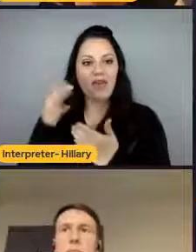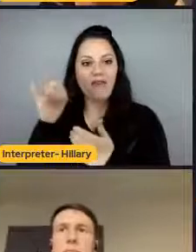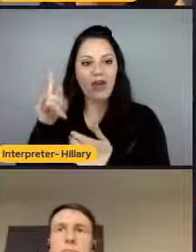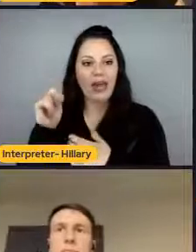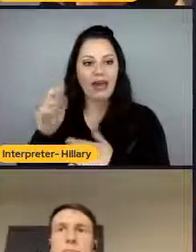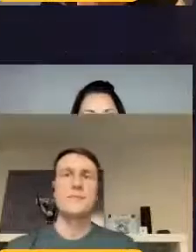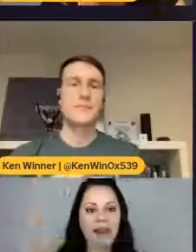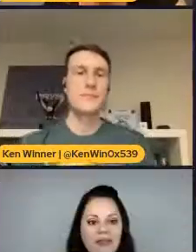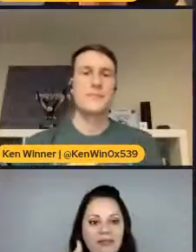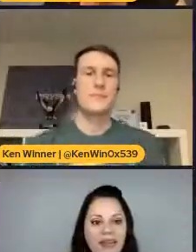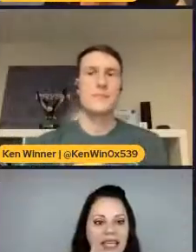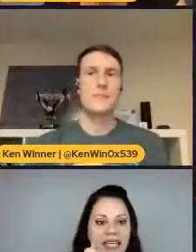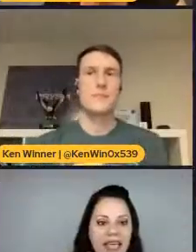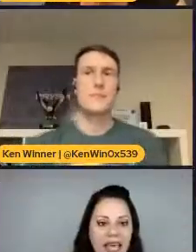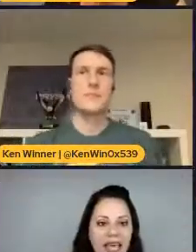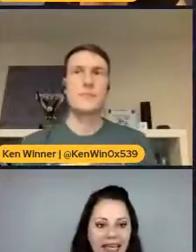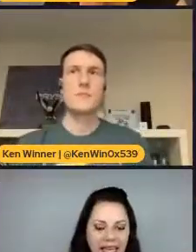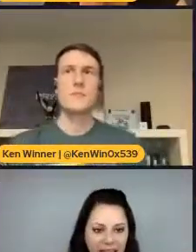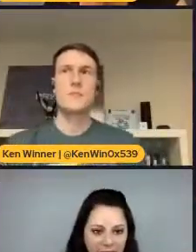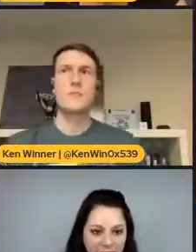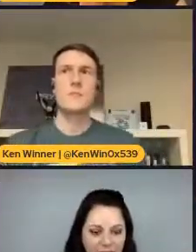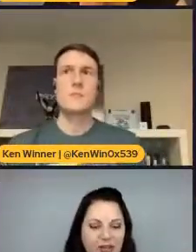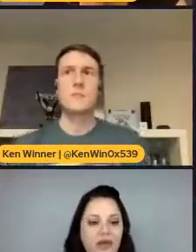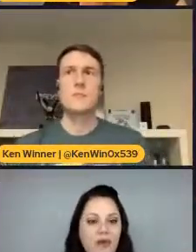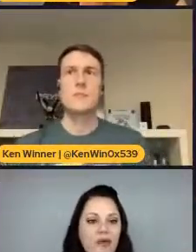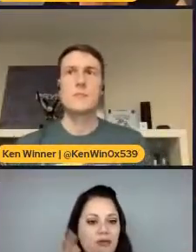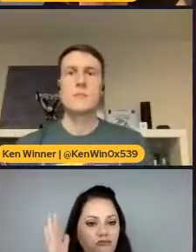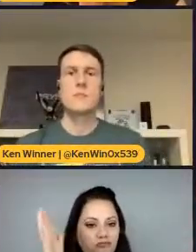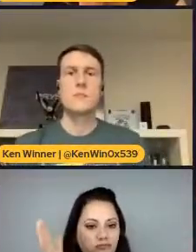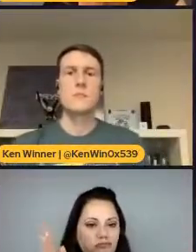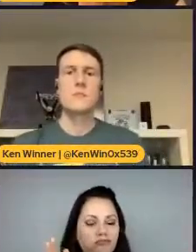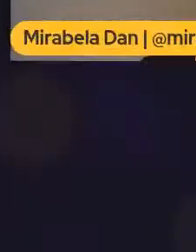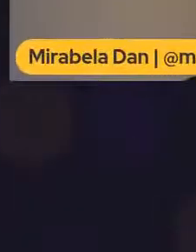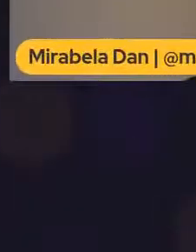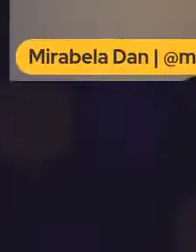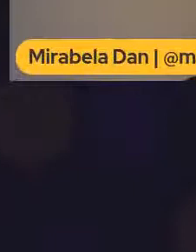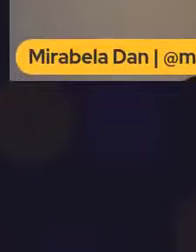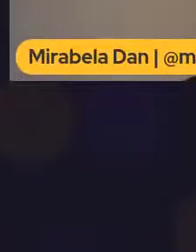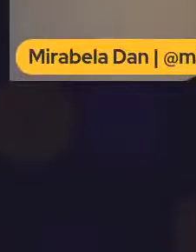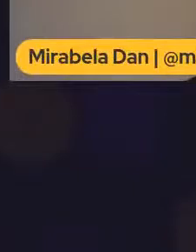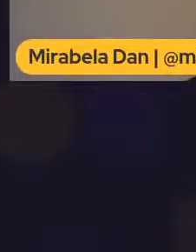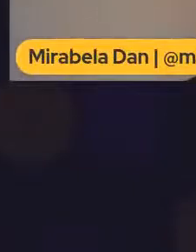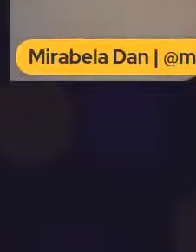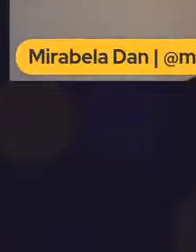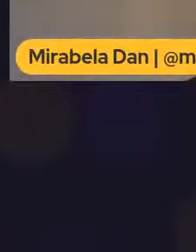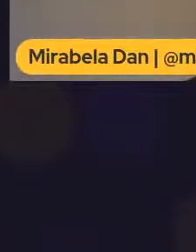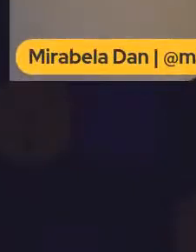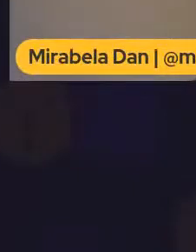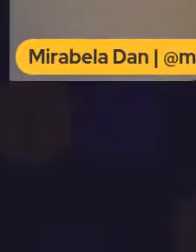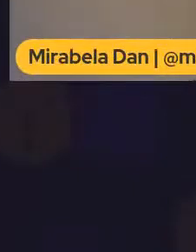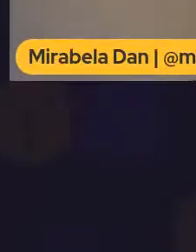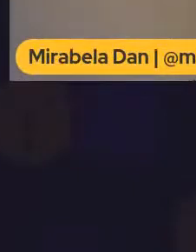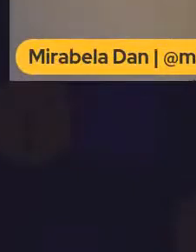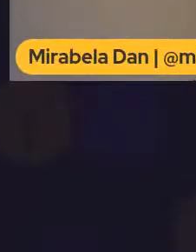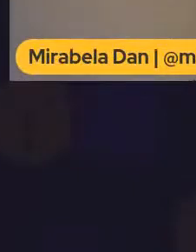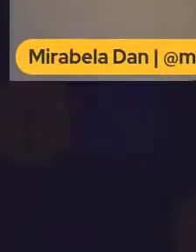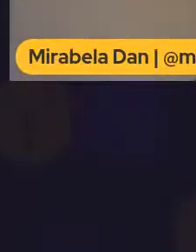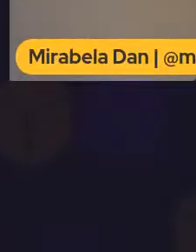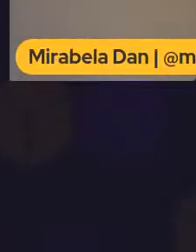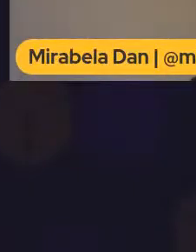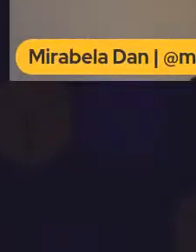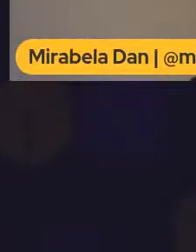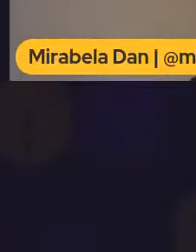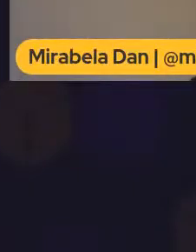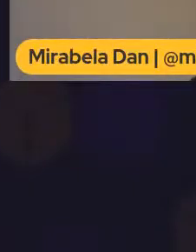is here with us and is going to talk to us a little bit about projen. So publishing external projen modules